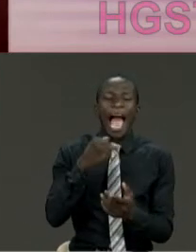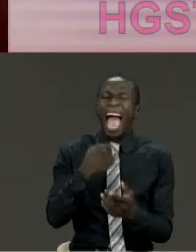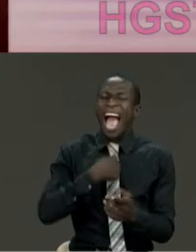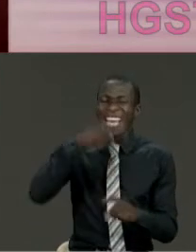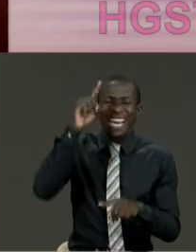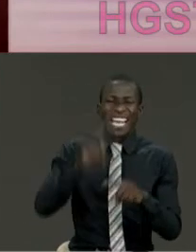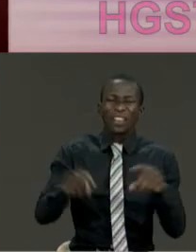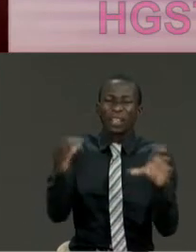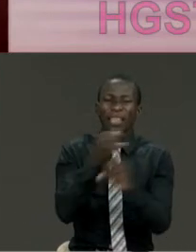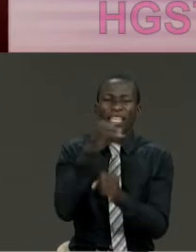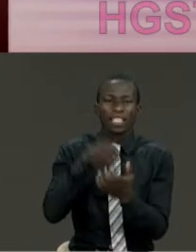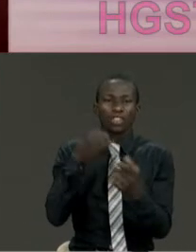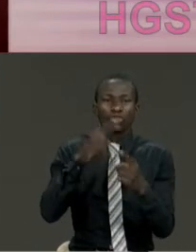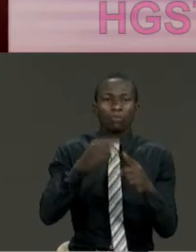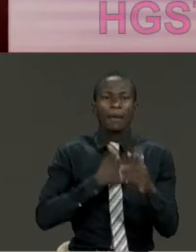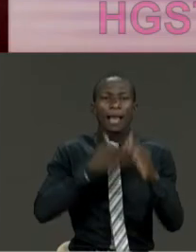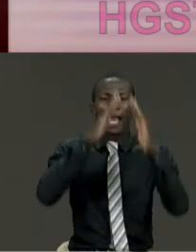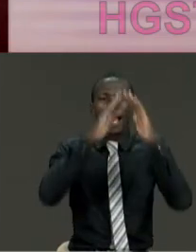again.